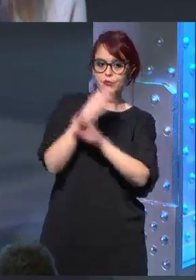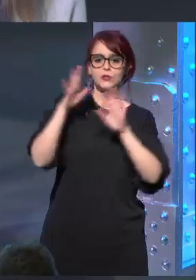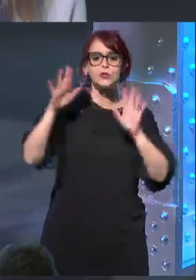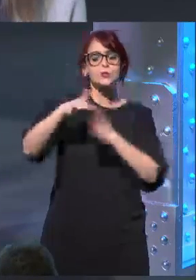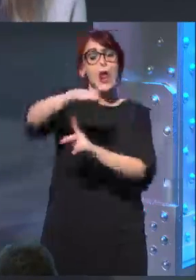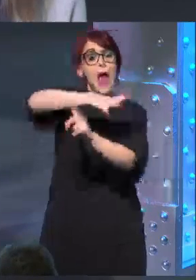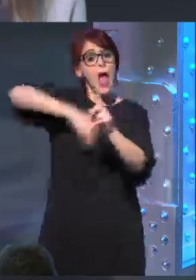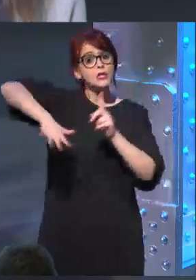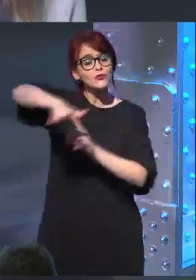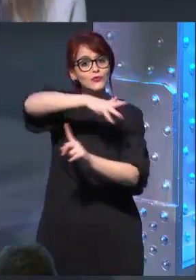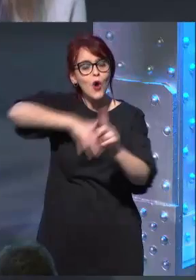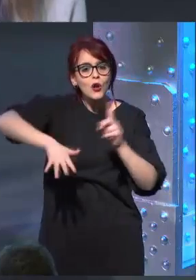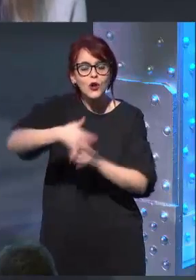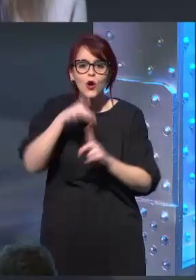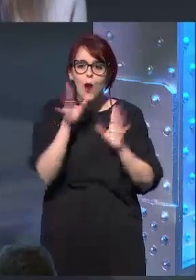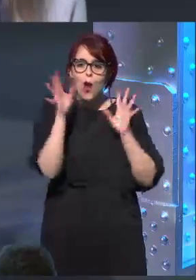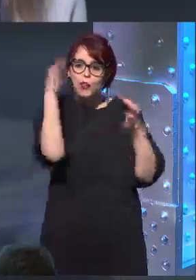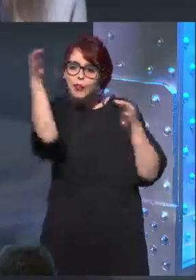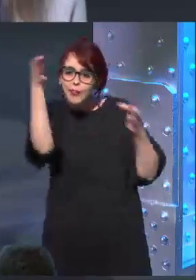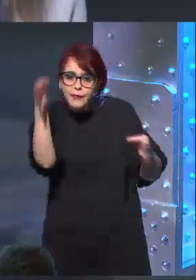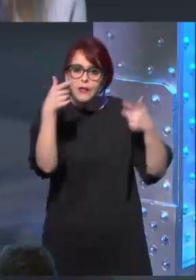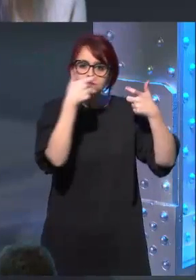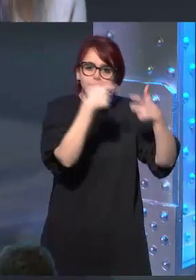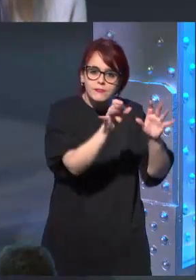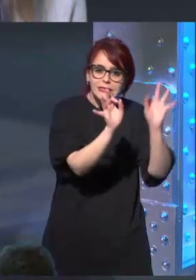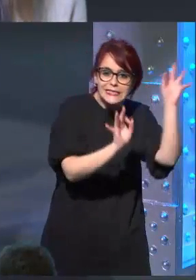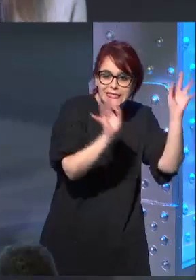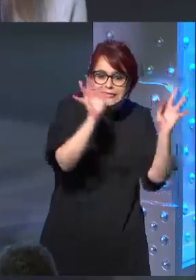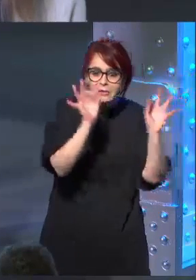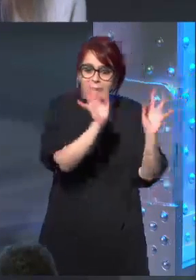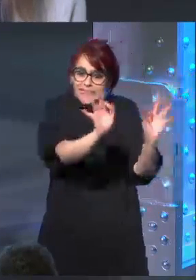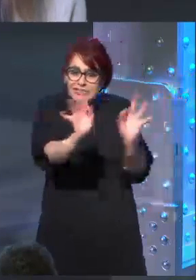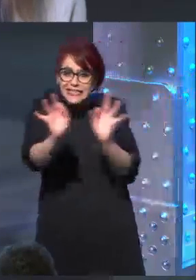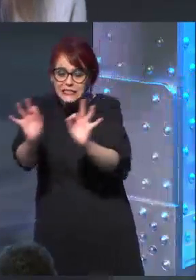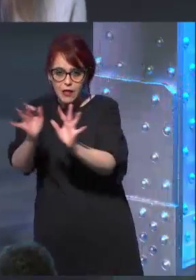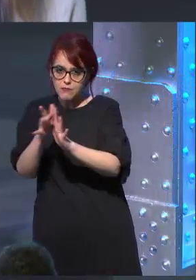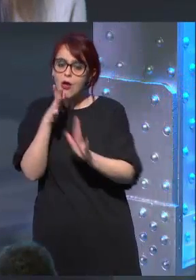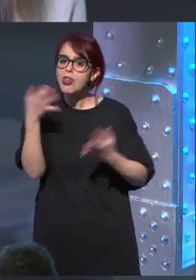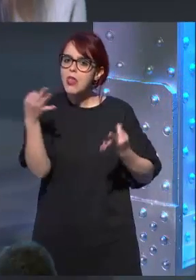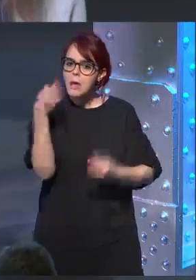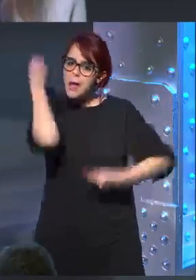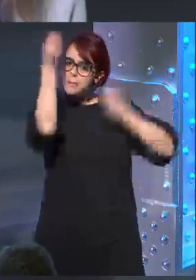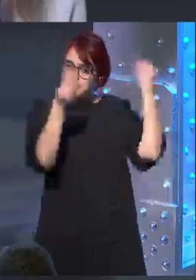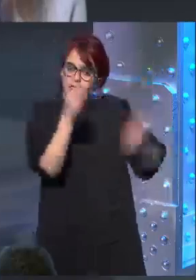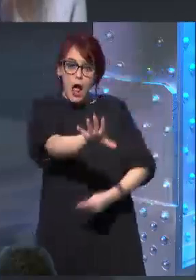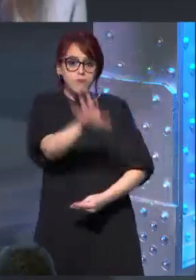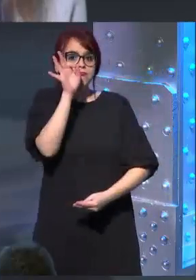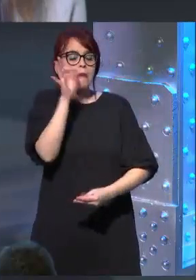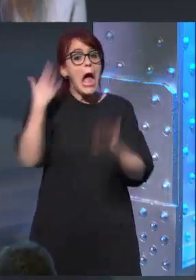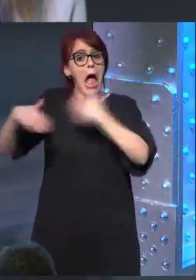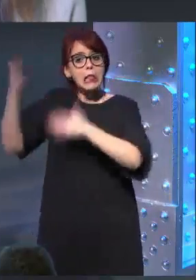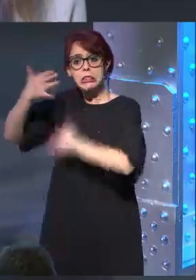real world, I do not quite agree with this idea. It's true that this environment has certain specificities